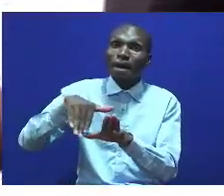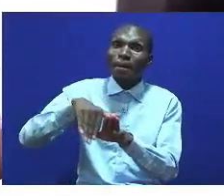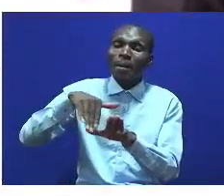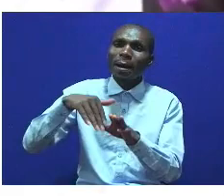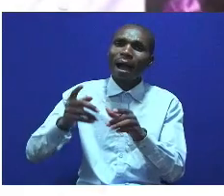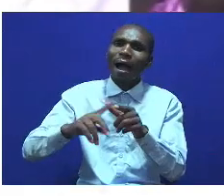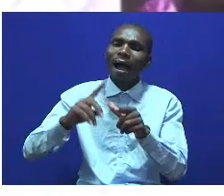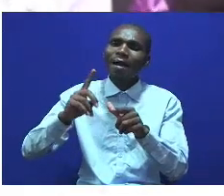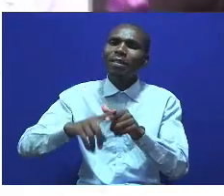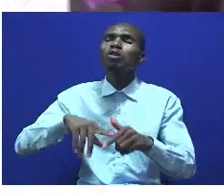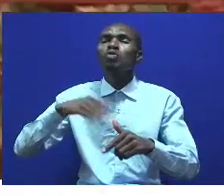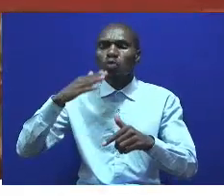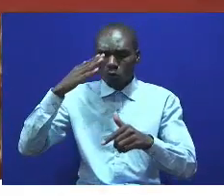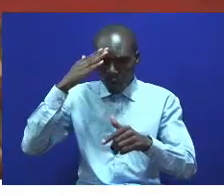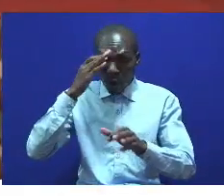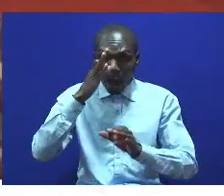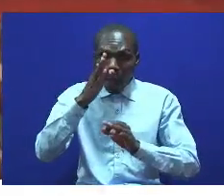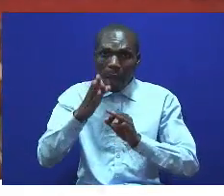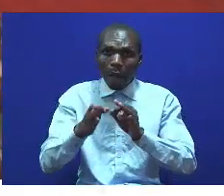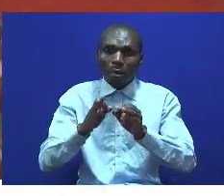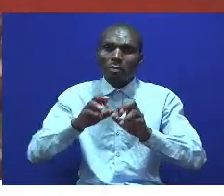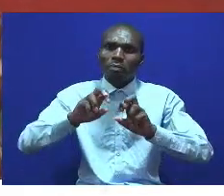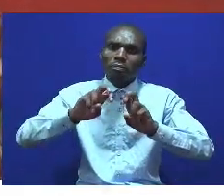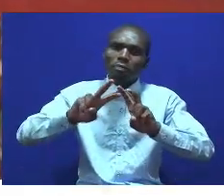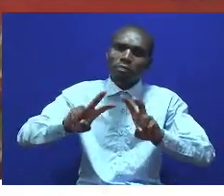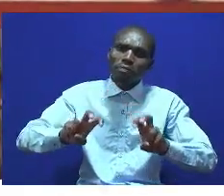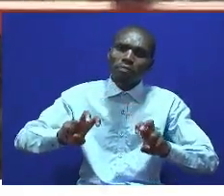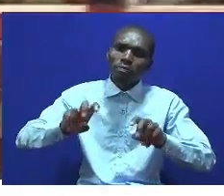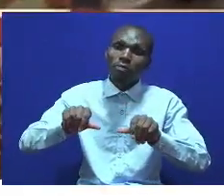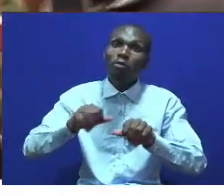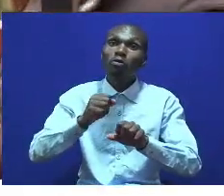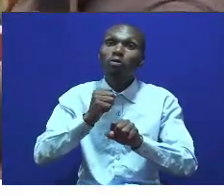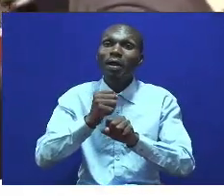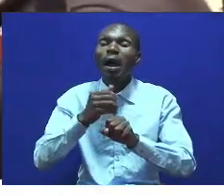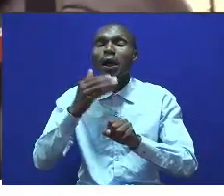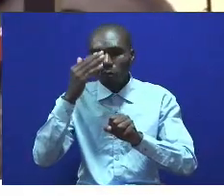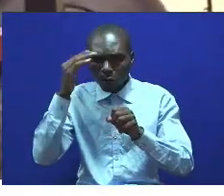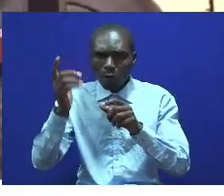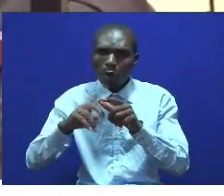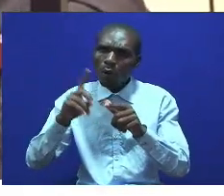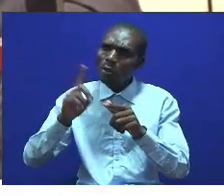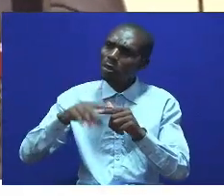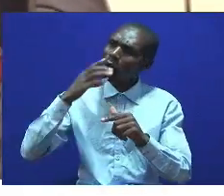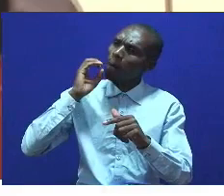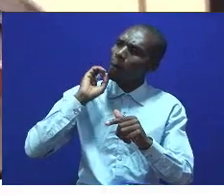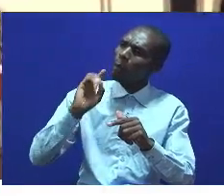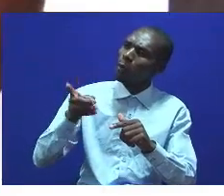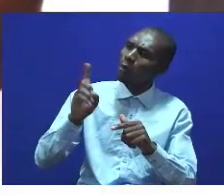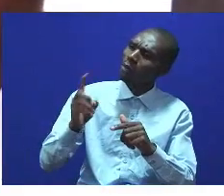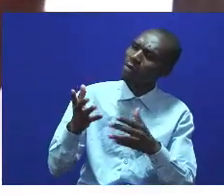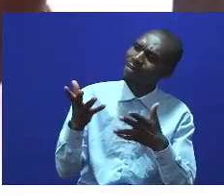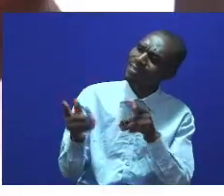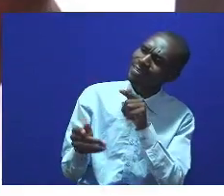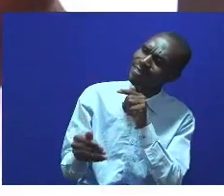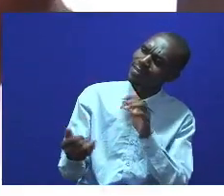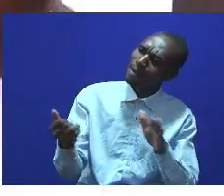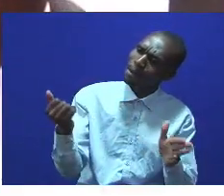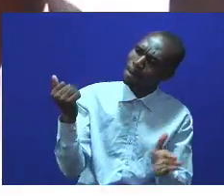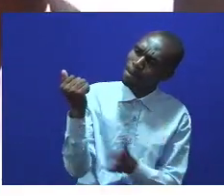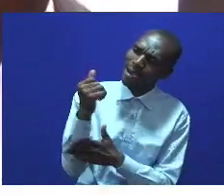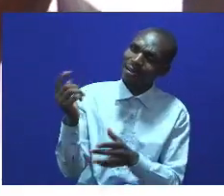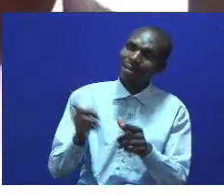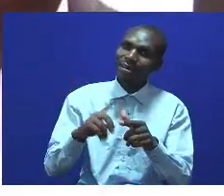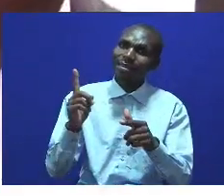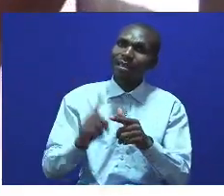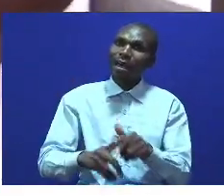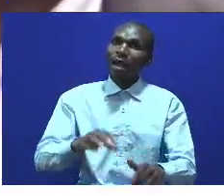gose obutukimbo gendrete igoro yege kole ikyo ase bagike ili bororo ewi kole bunebyo. The ODM party